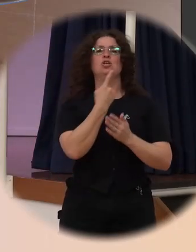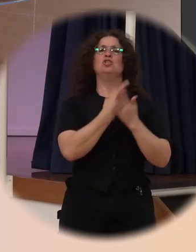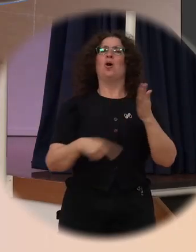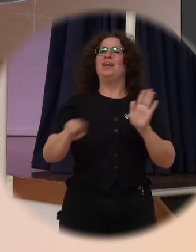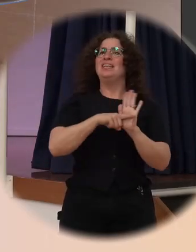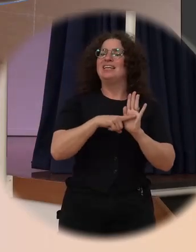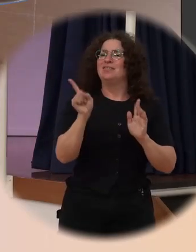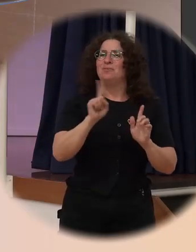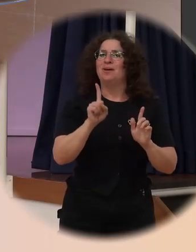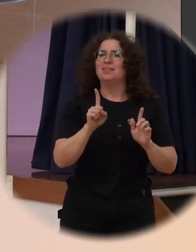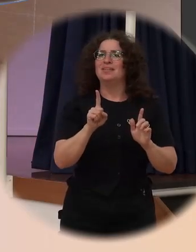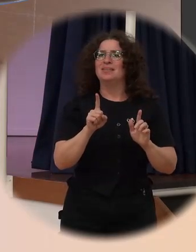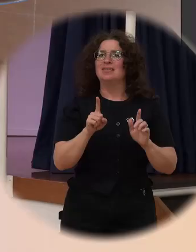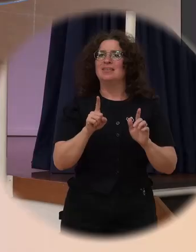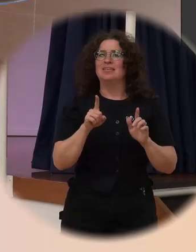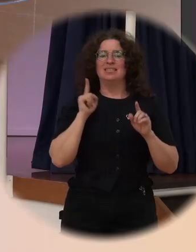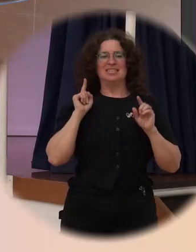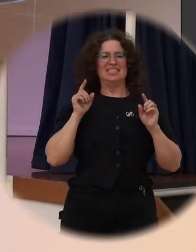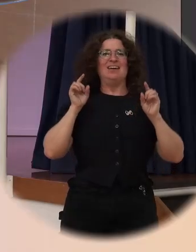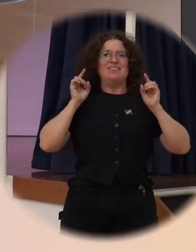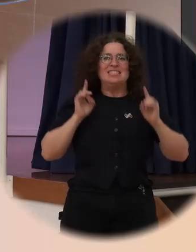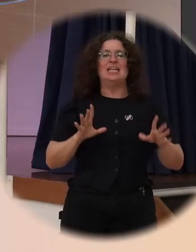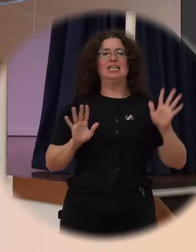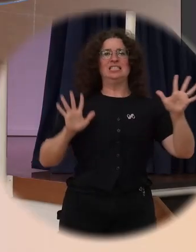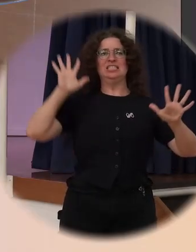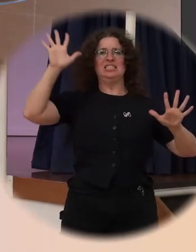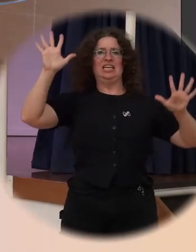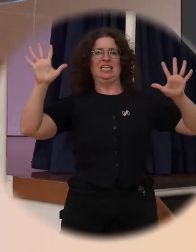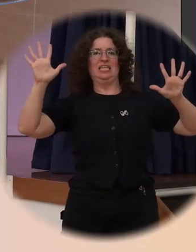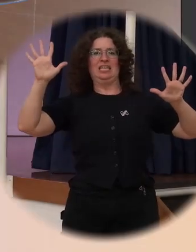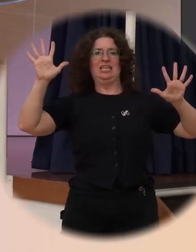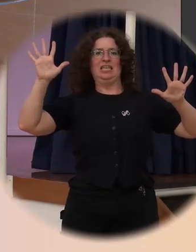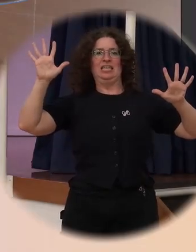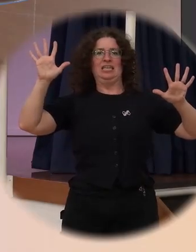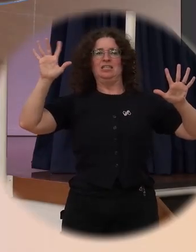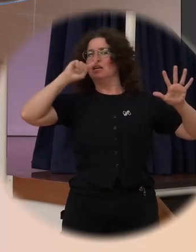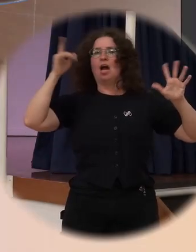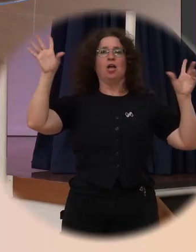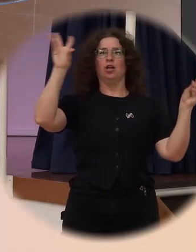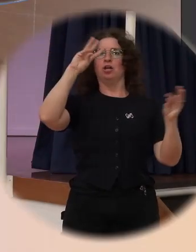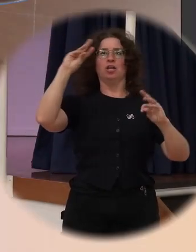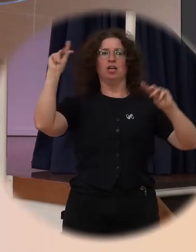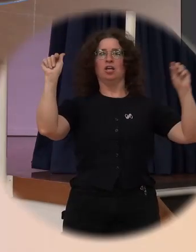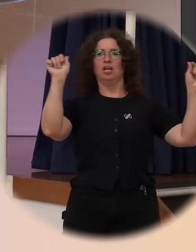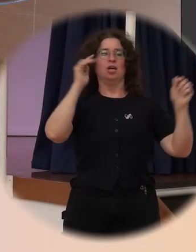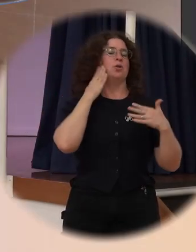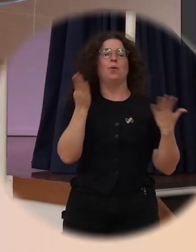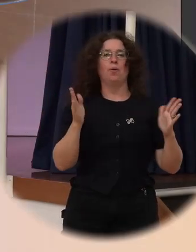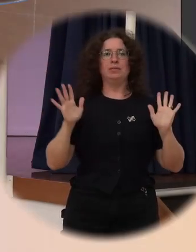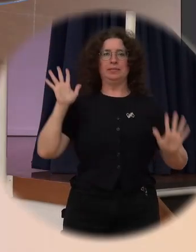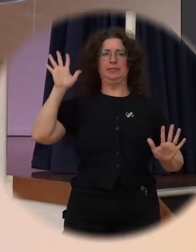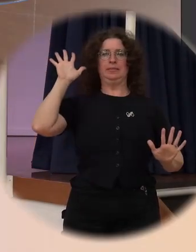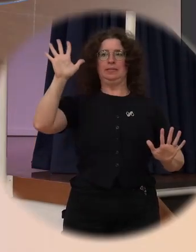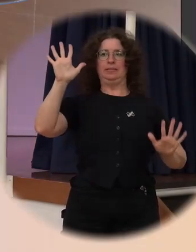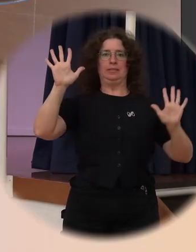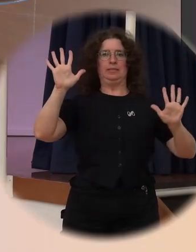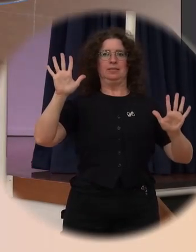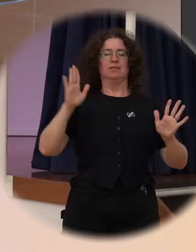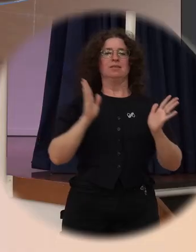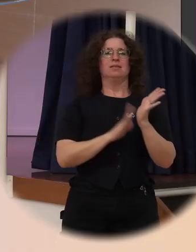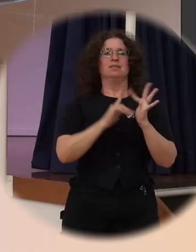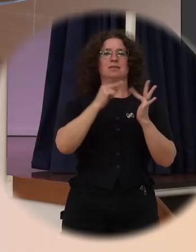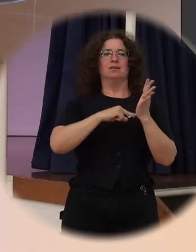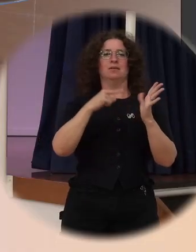system is it is a static gesture. So it cannot have dynamic. So anything that's moving, it might not detect it because the MetaQuest 3 does not have